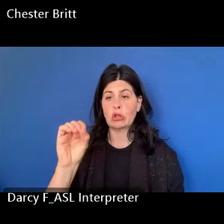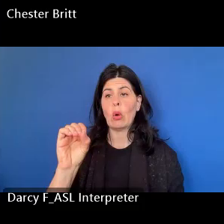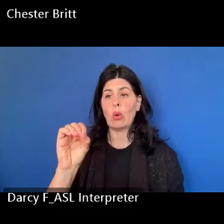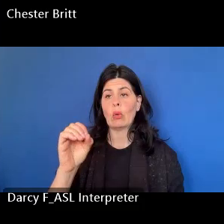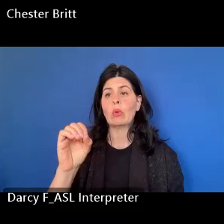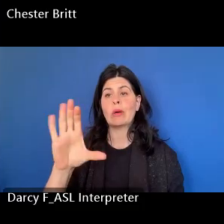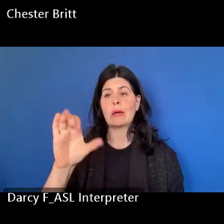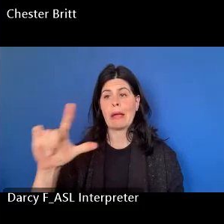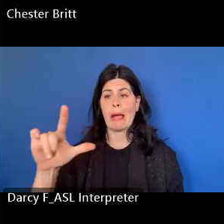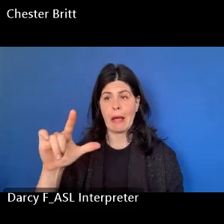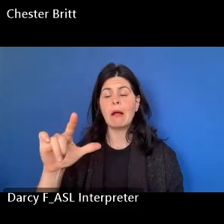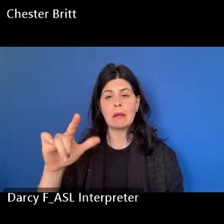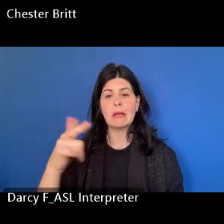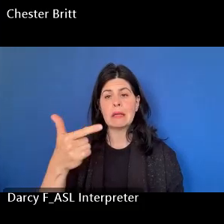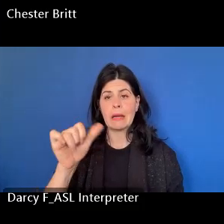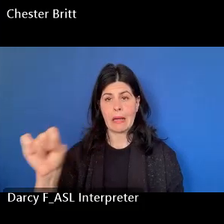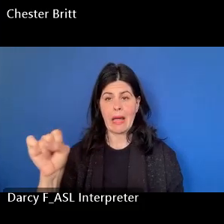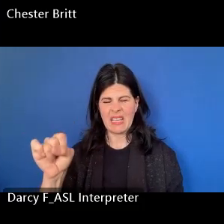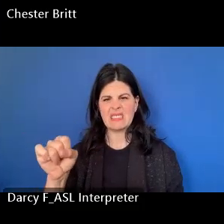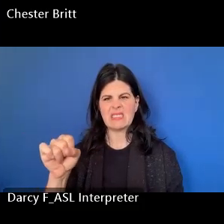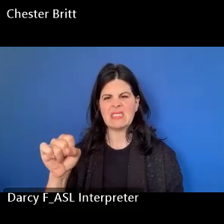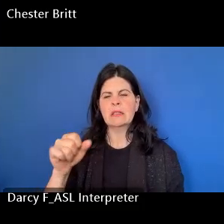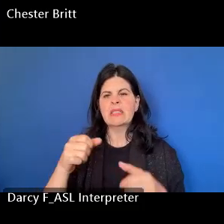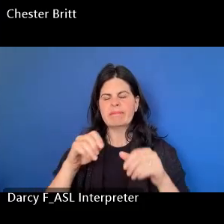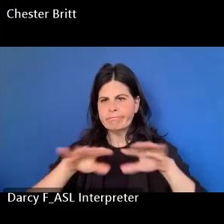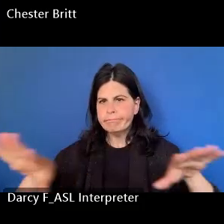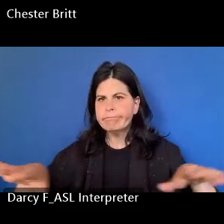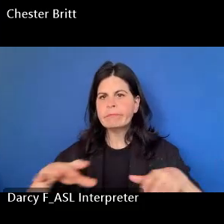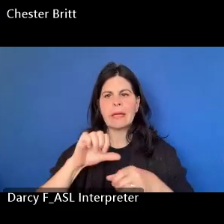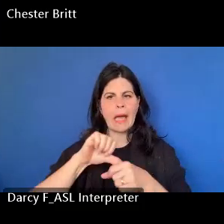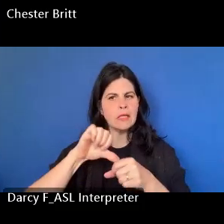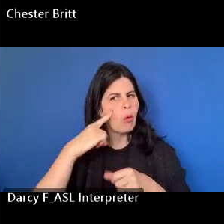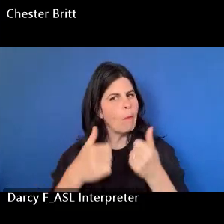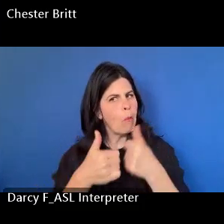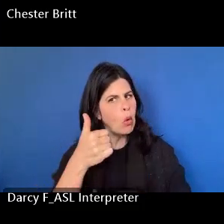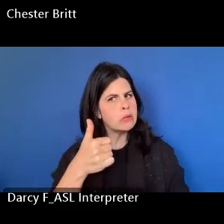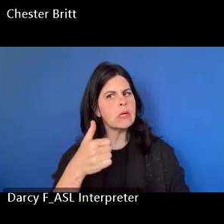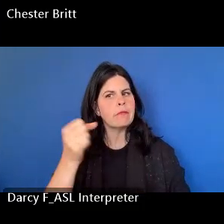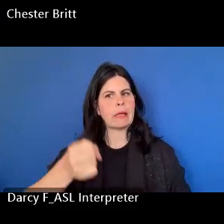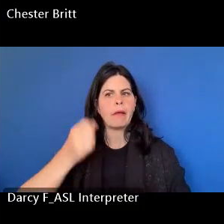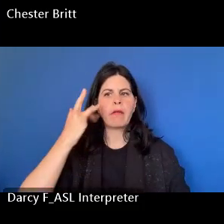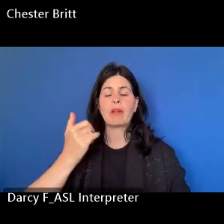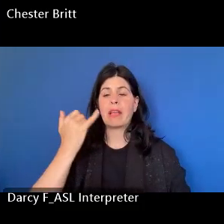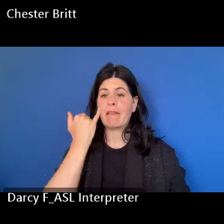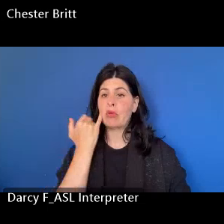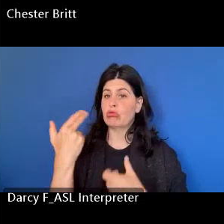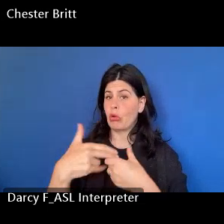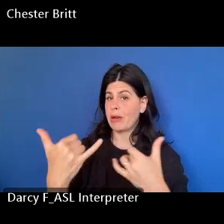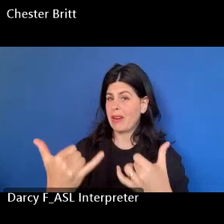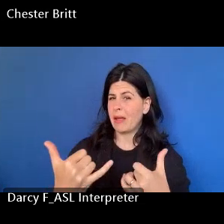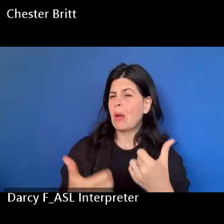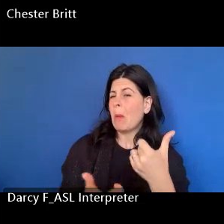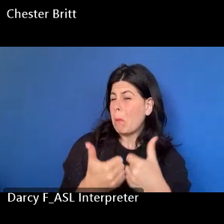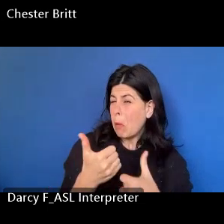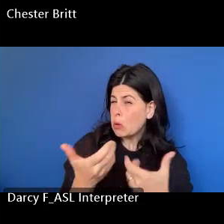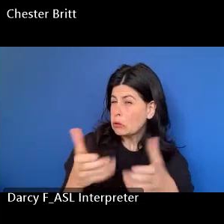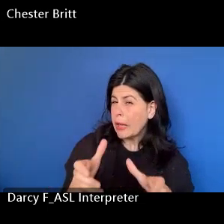distribution company for most of the southern half of California. And if you're calling into today's session, you're most likely a SoCalGas customer.